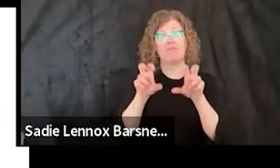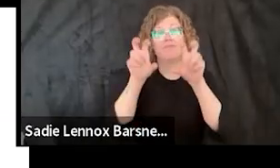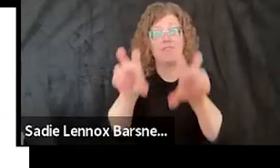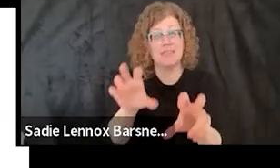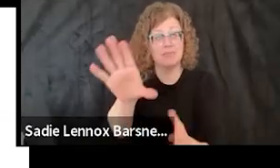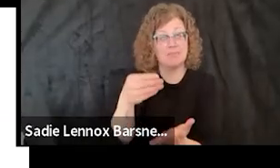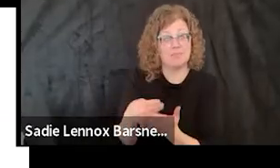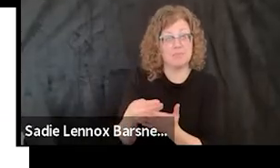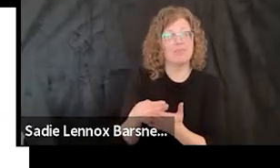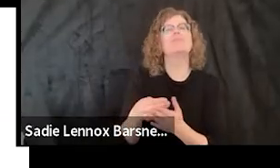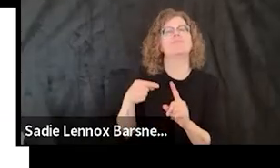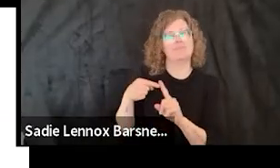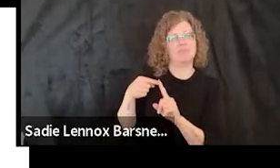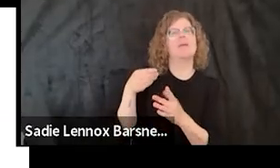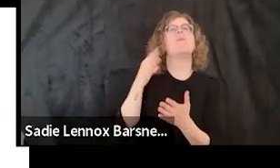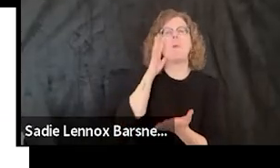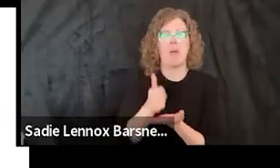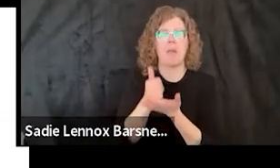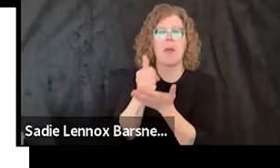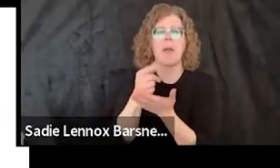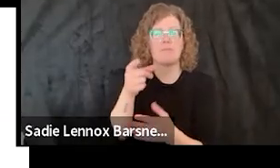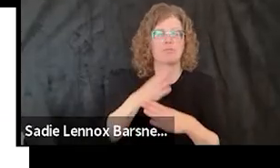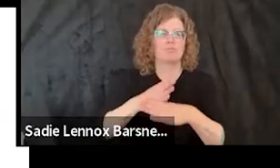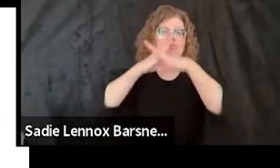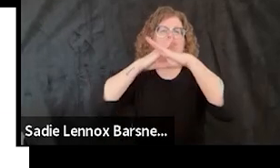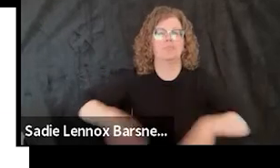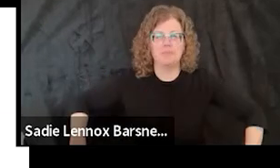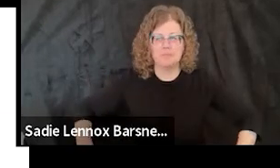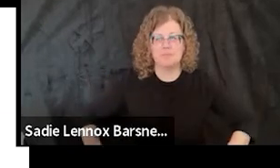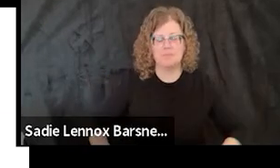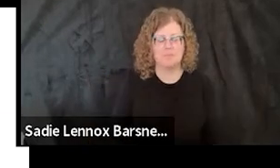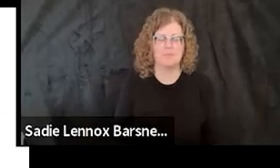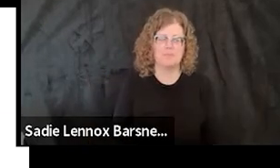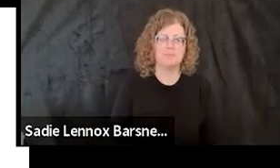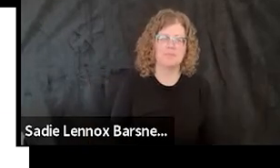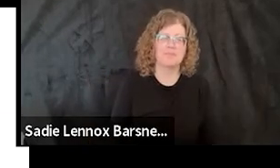those challenges. While it can be tempting to only paint a rosy